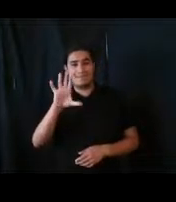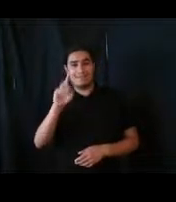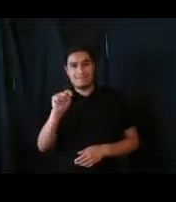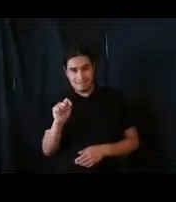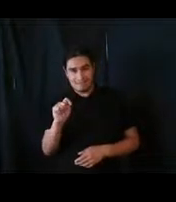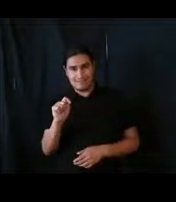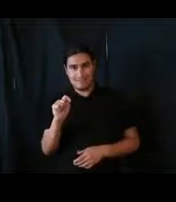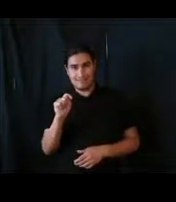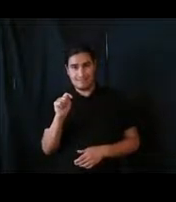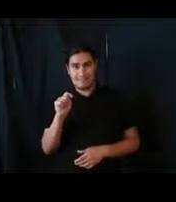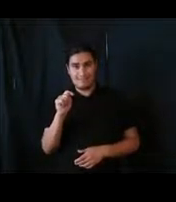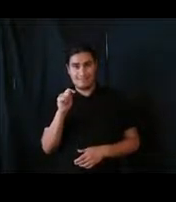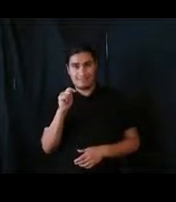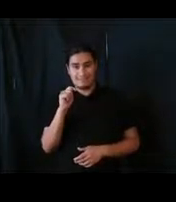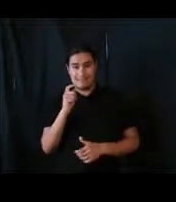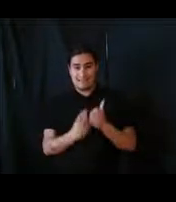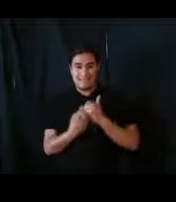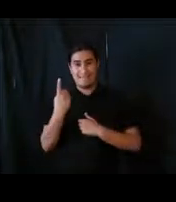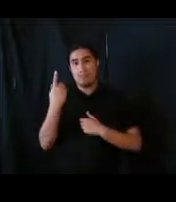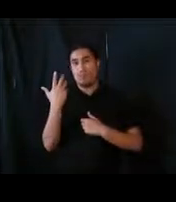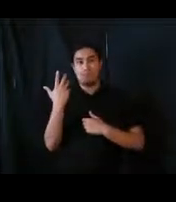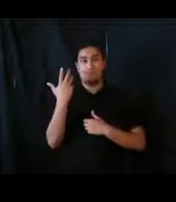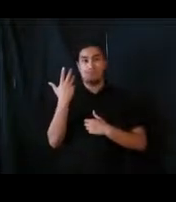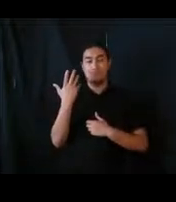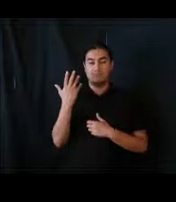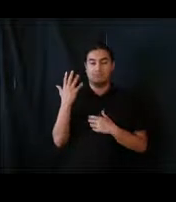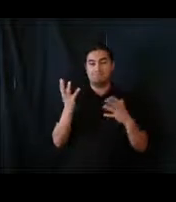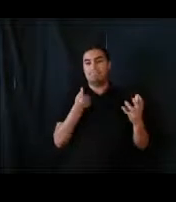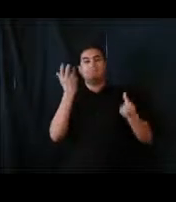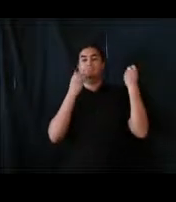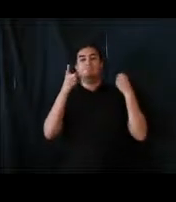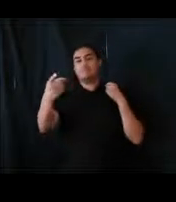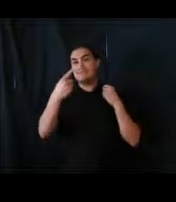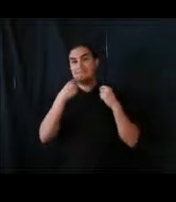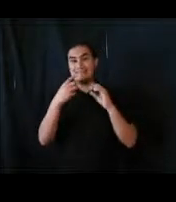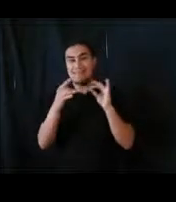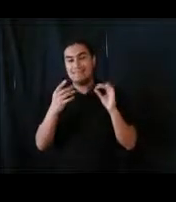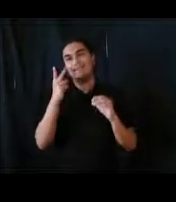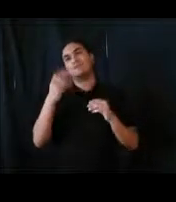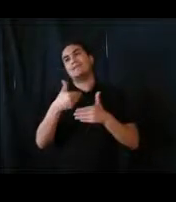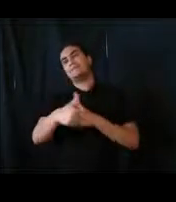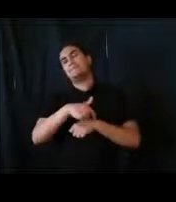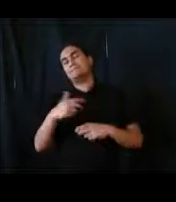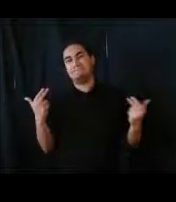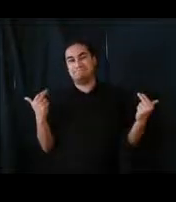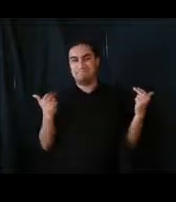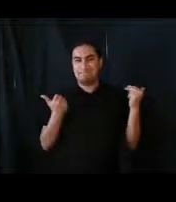everybody took all everything that you were going to say yeah see you next time